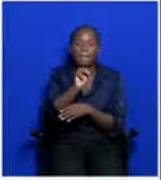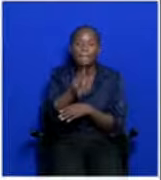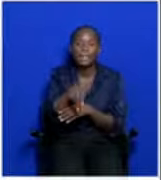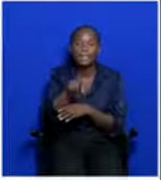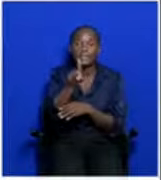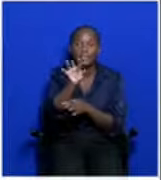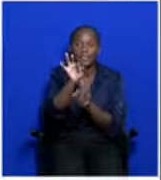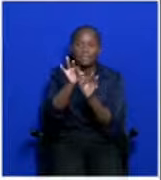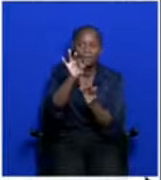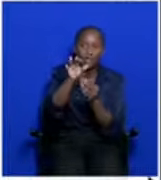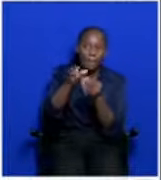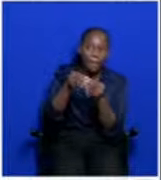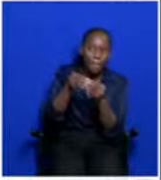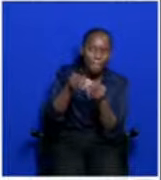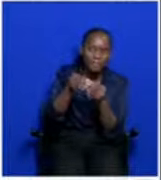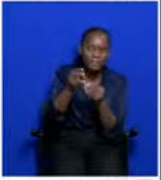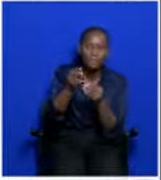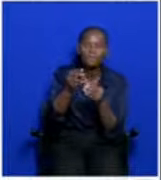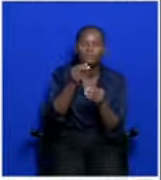of the complainant.